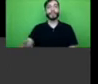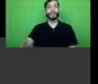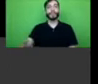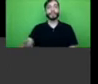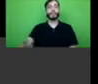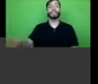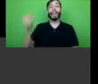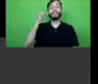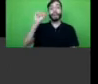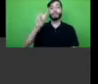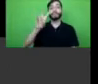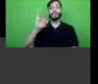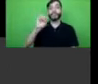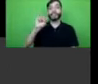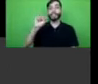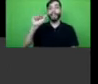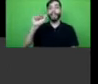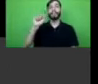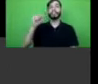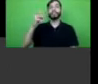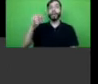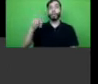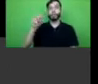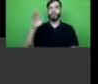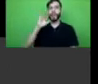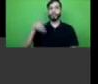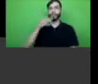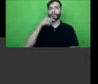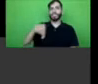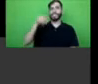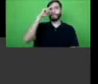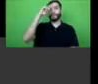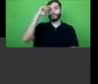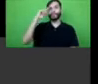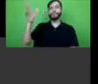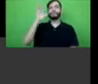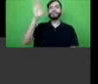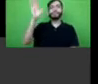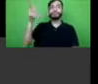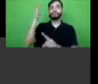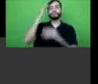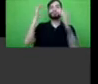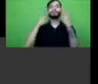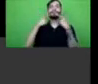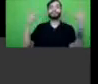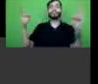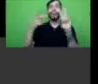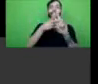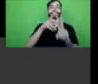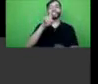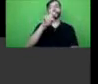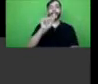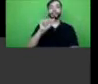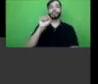hashtag Disability So White to talk about the way that racism is not discussed